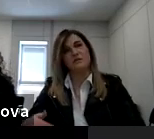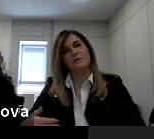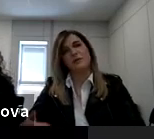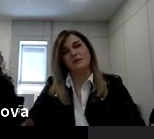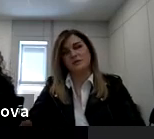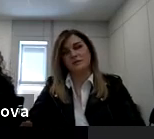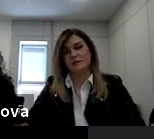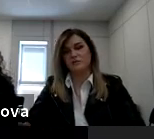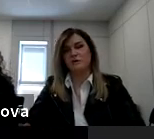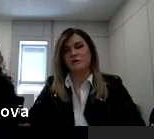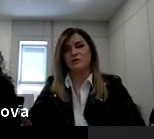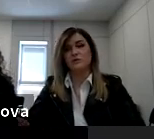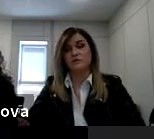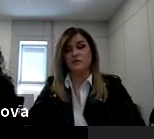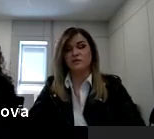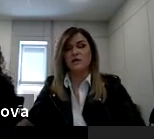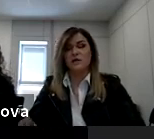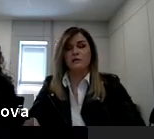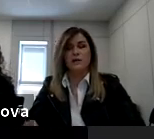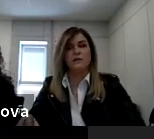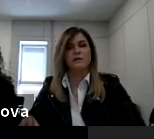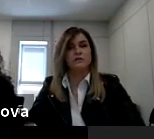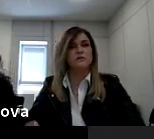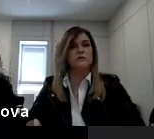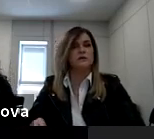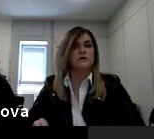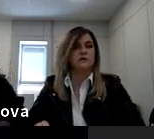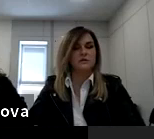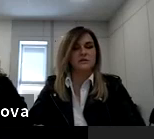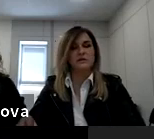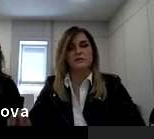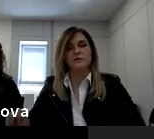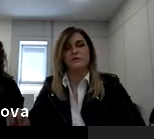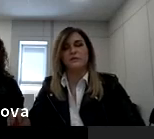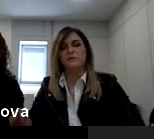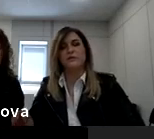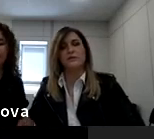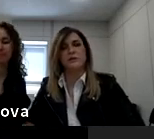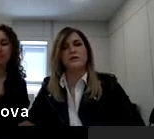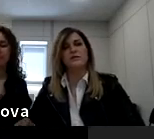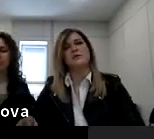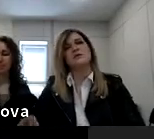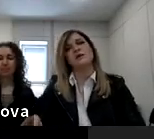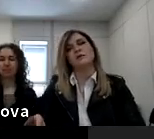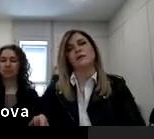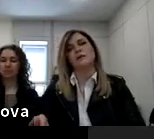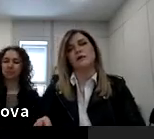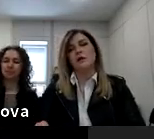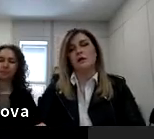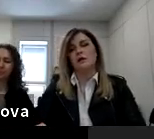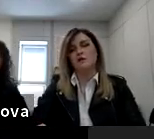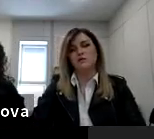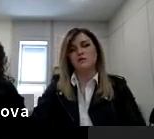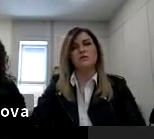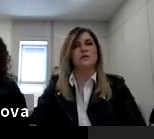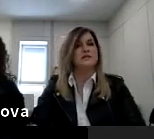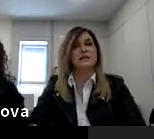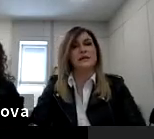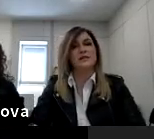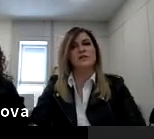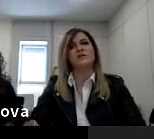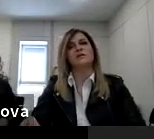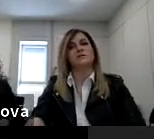is, you know, a basic set of our services. When we do the concept, when we do calculations, when we